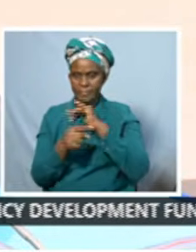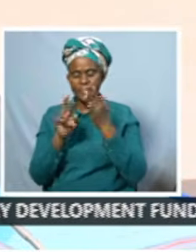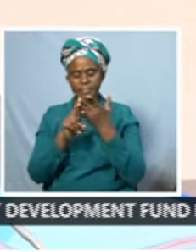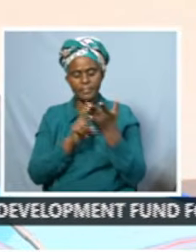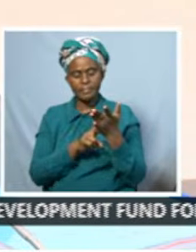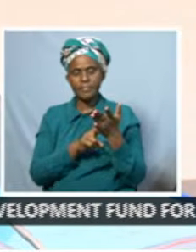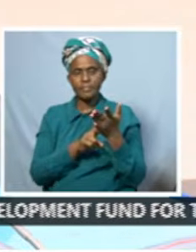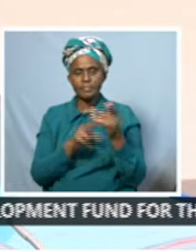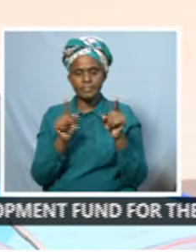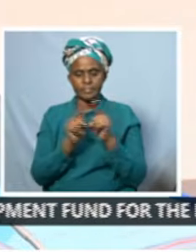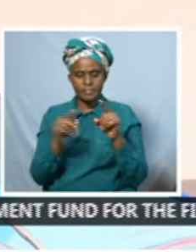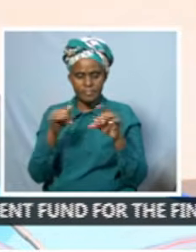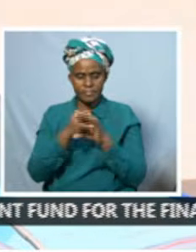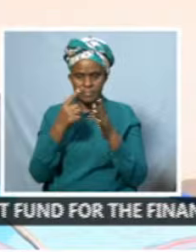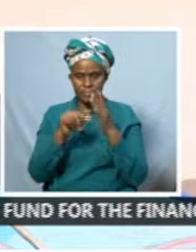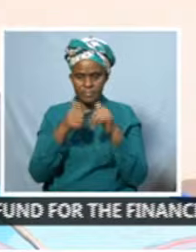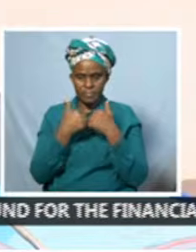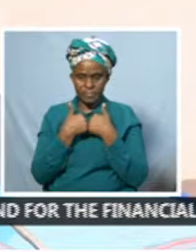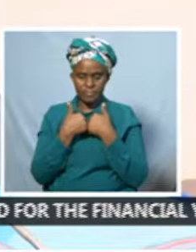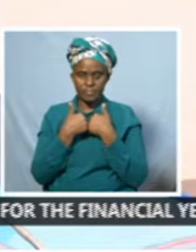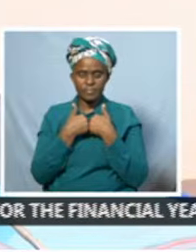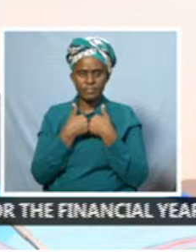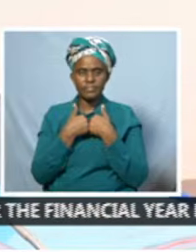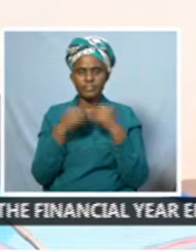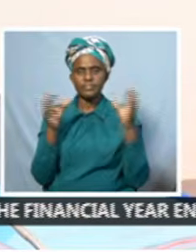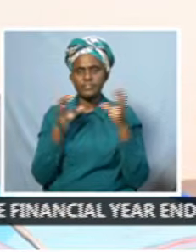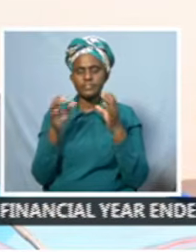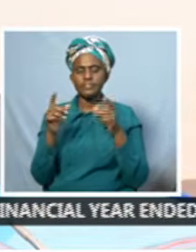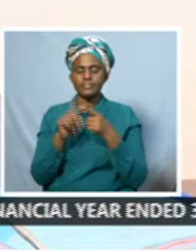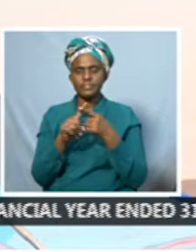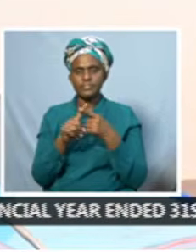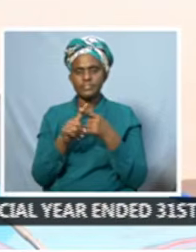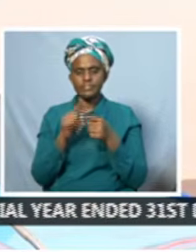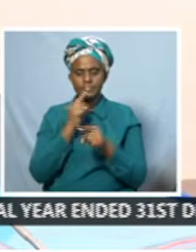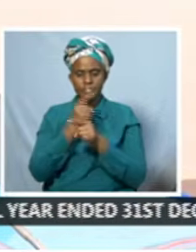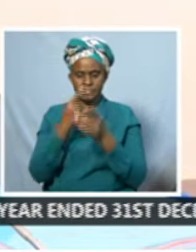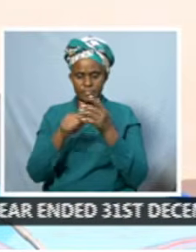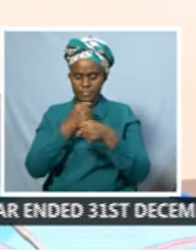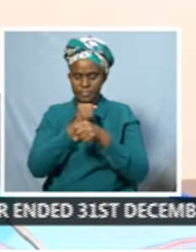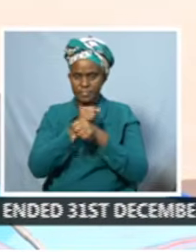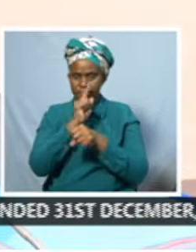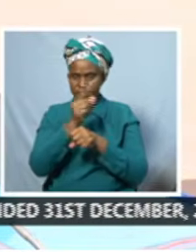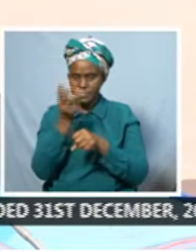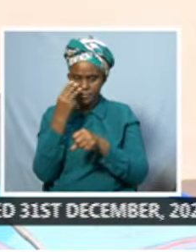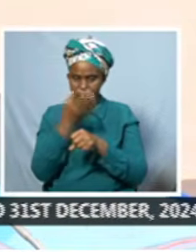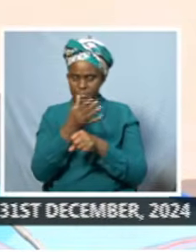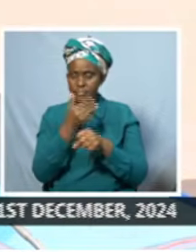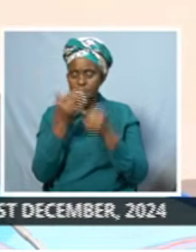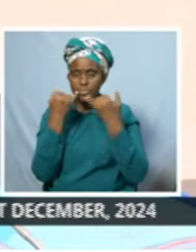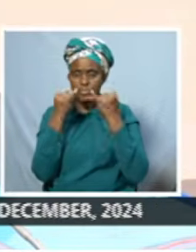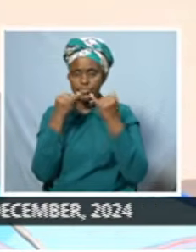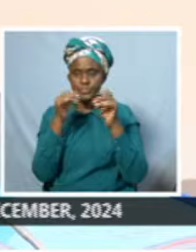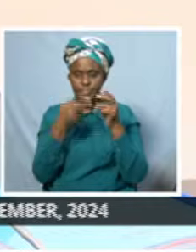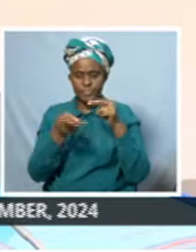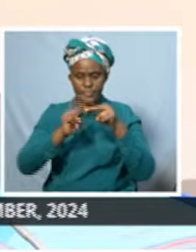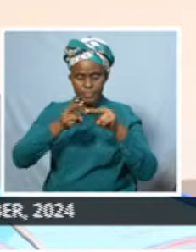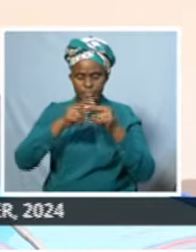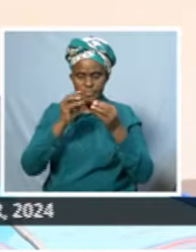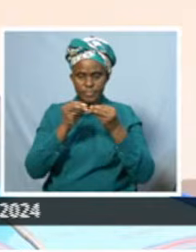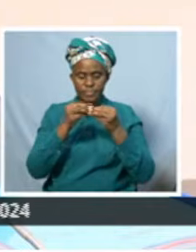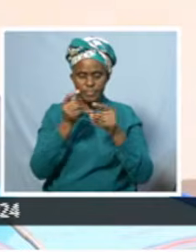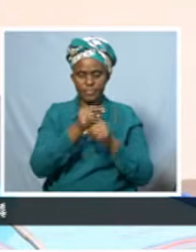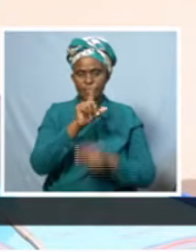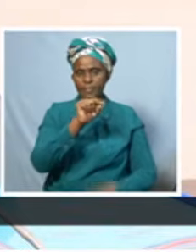reports and the engagement that we had undertaken with the community to just ensure that there was an uptake, increased uptake from